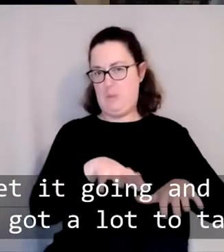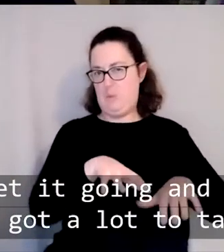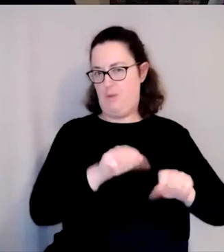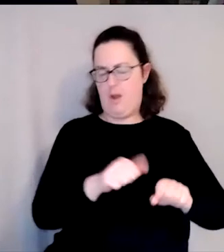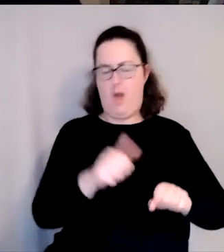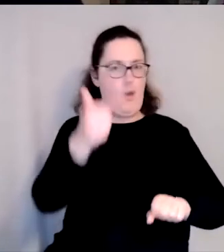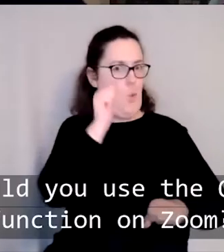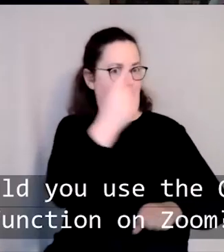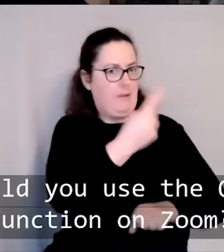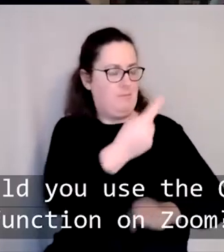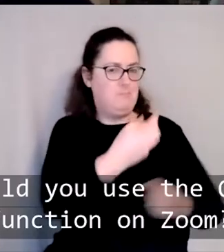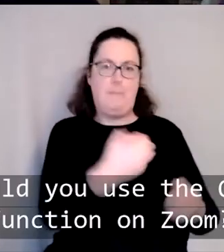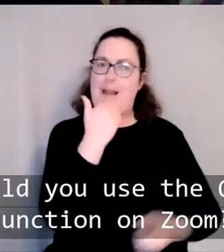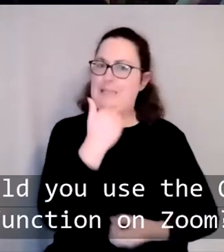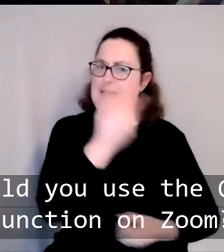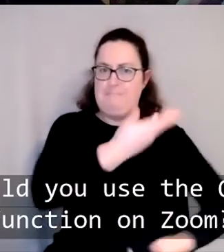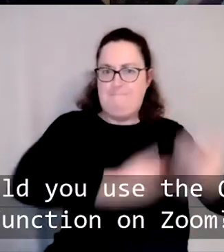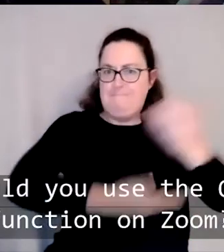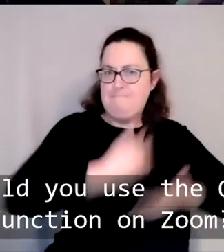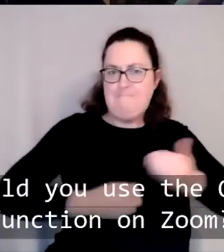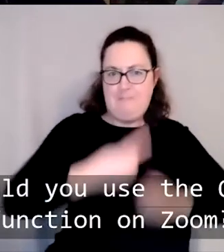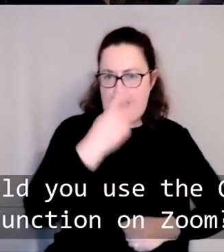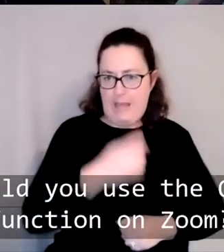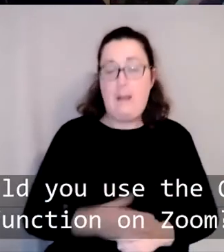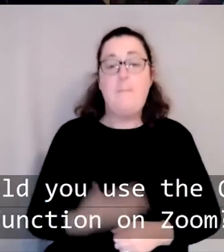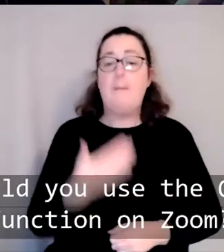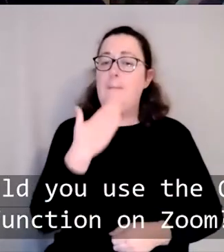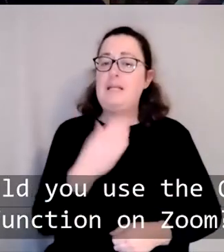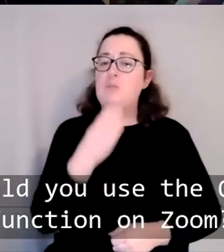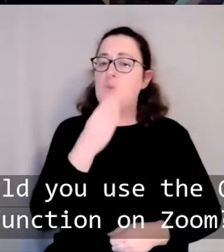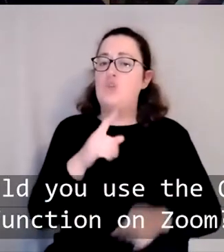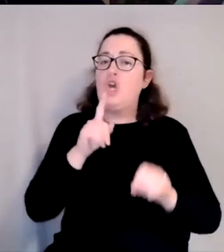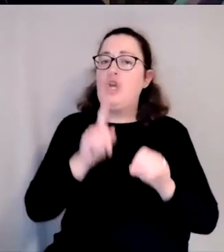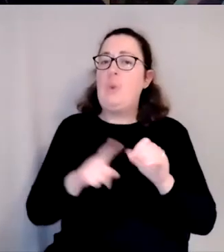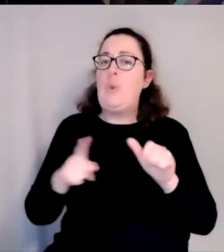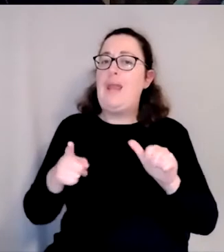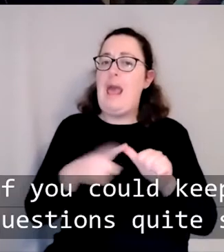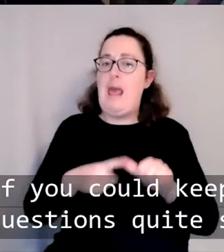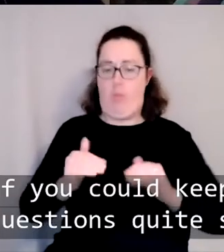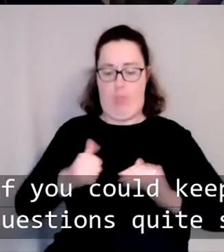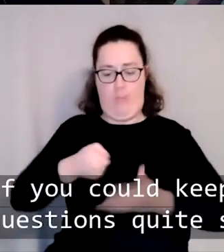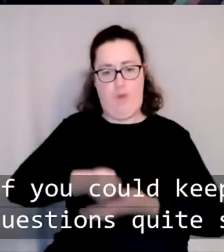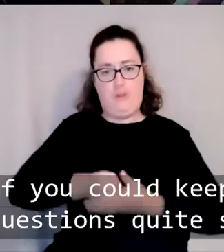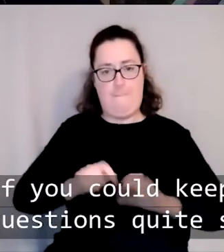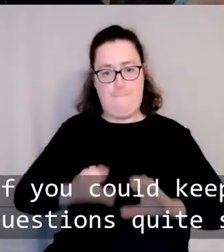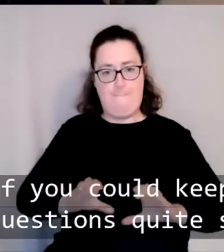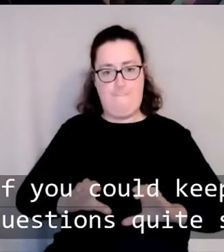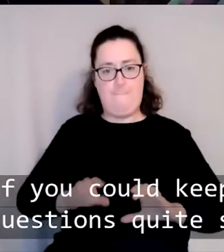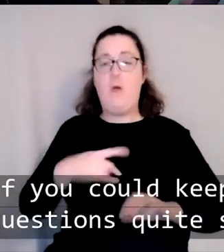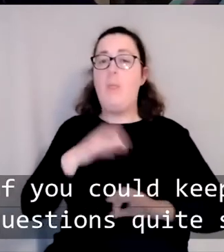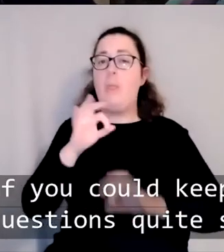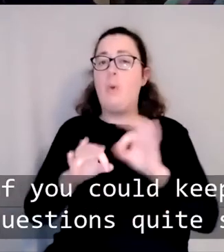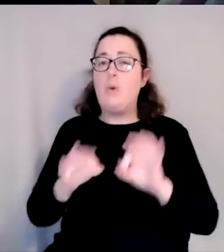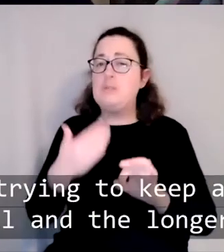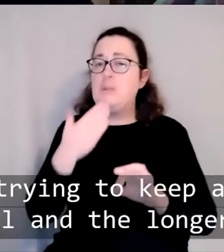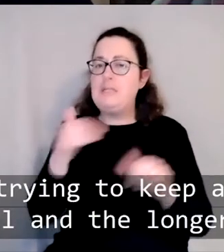about. Could you use the Q&A function on Zoom? And if you could keep your questions quite